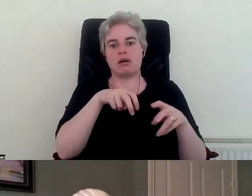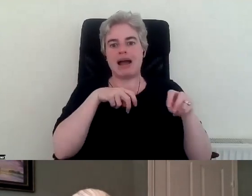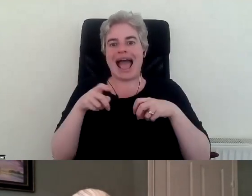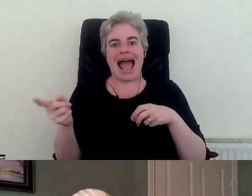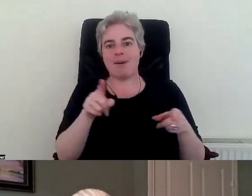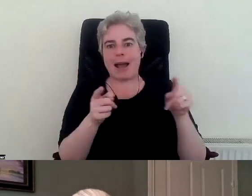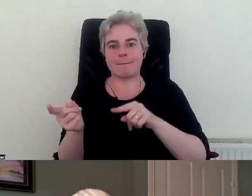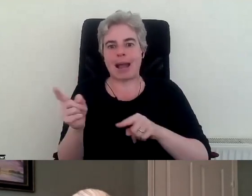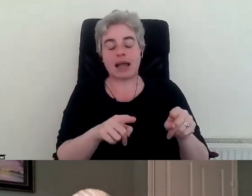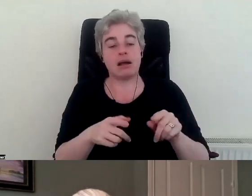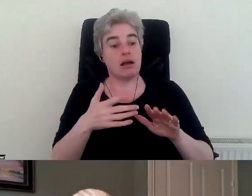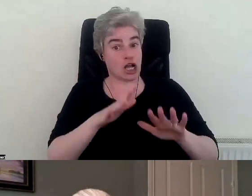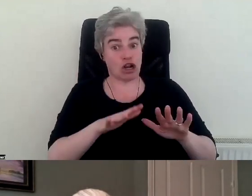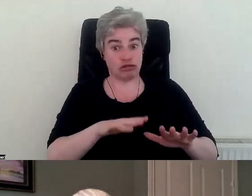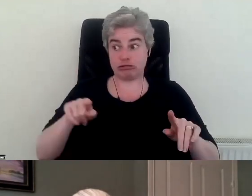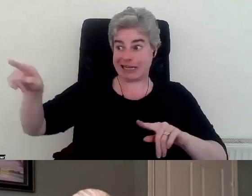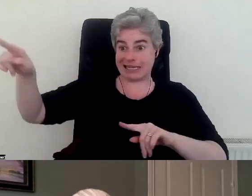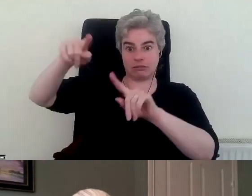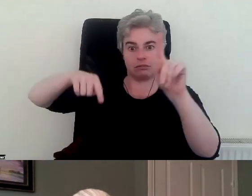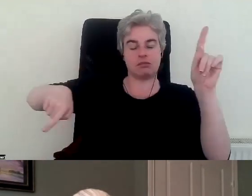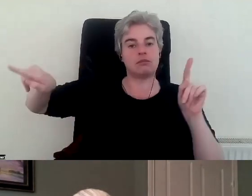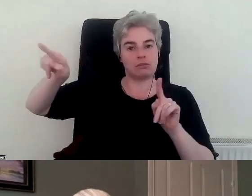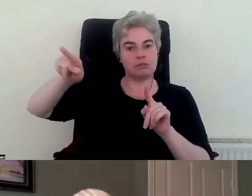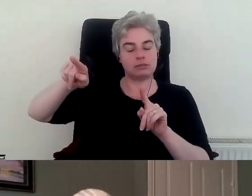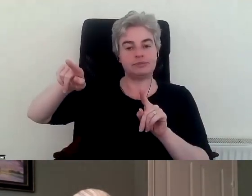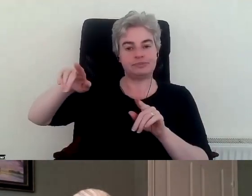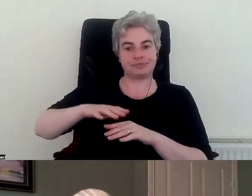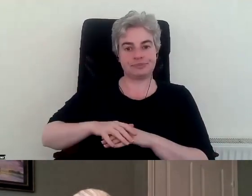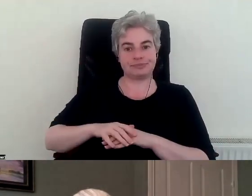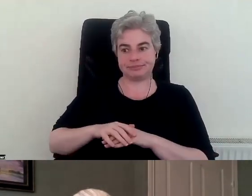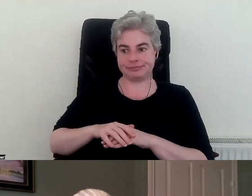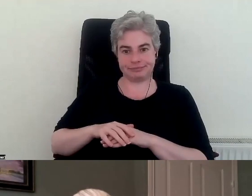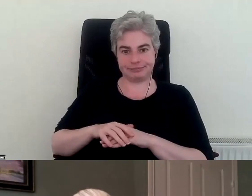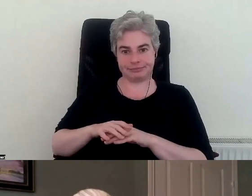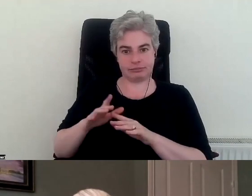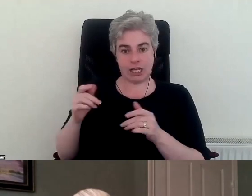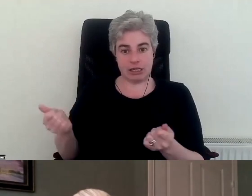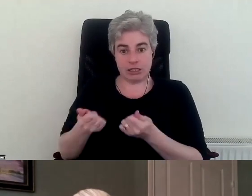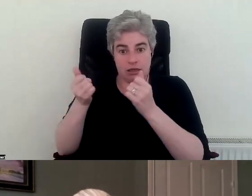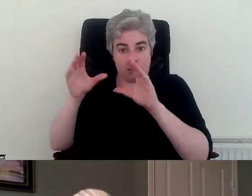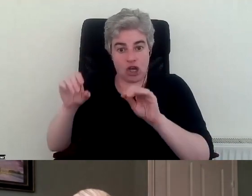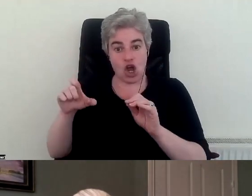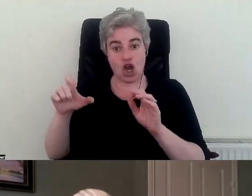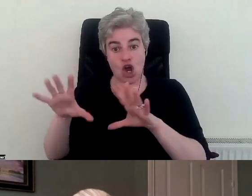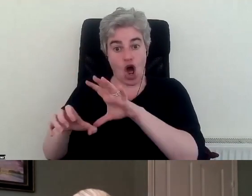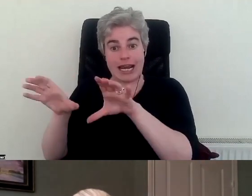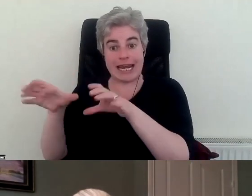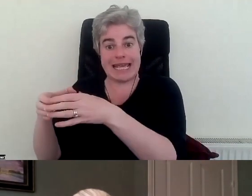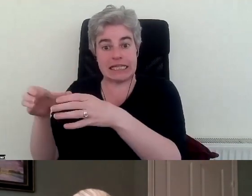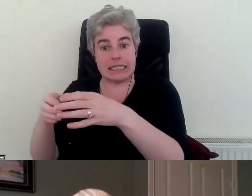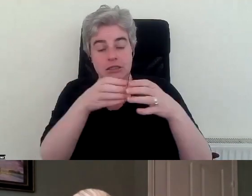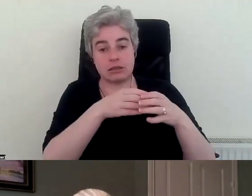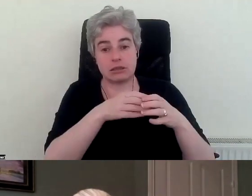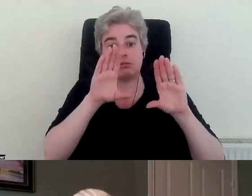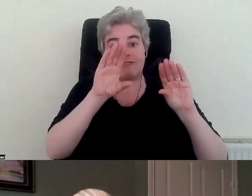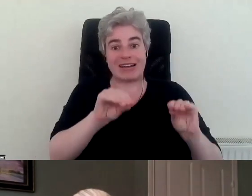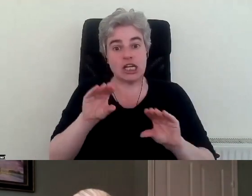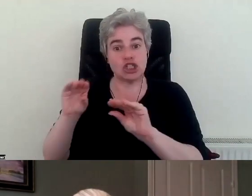the countries that were no longer colonies were told that they could get rid